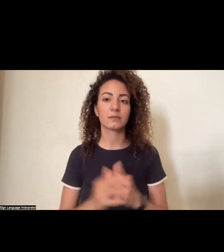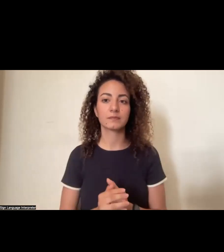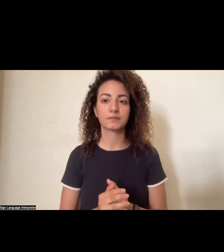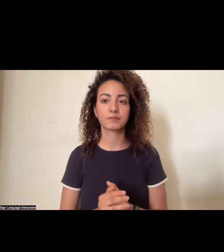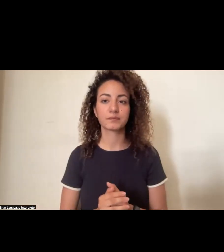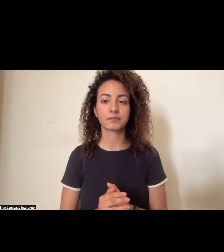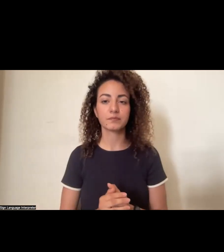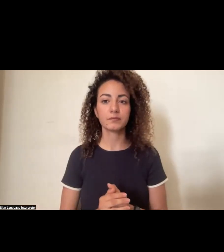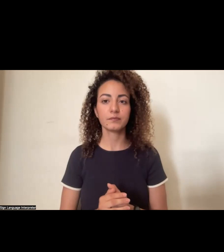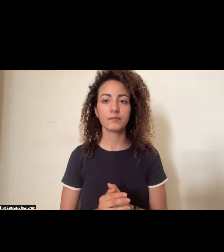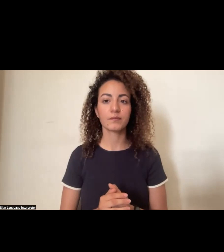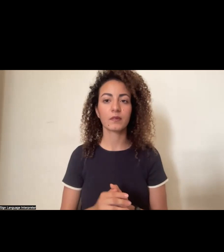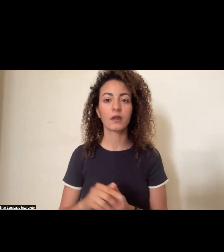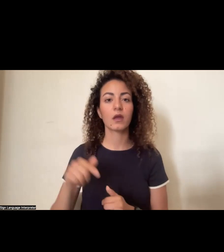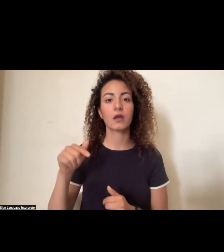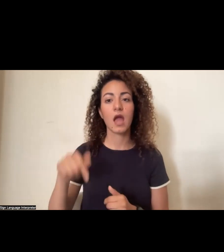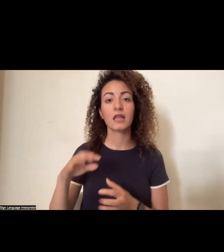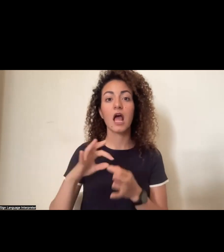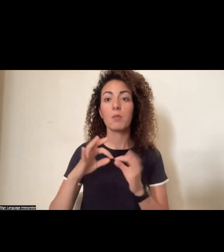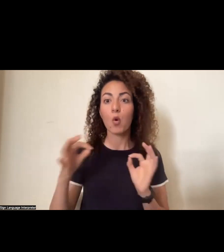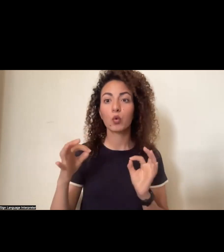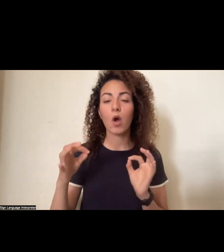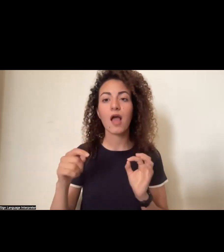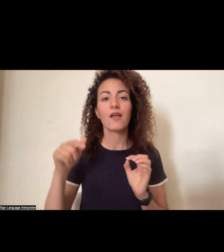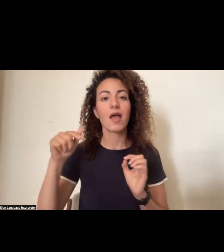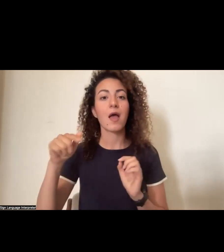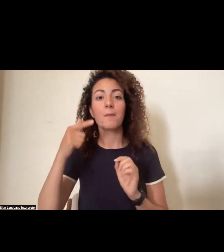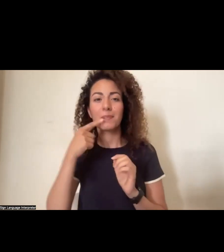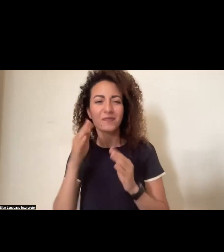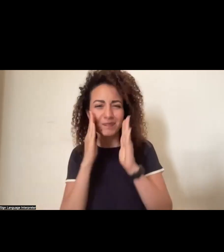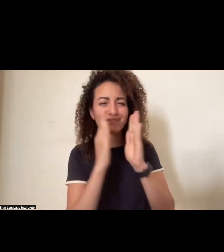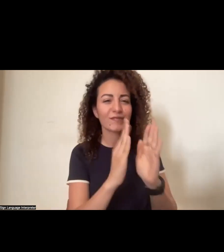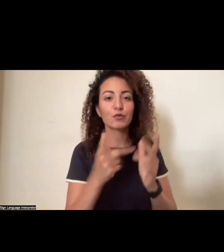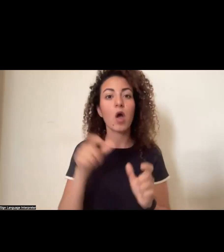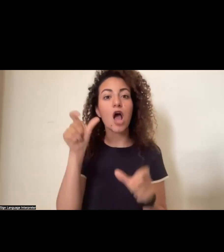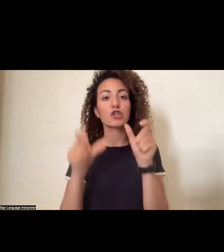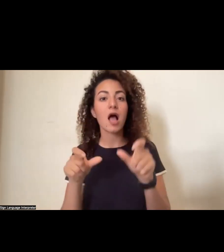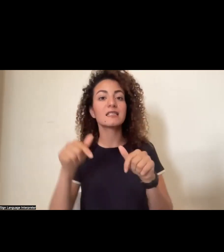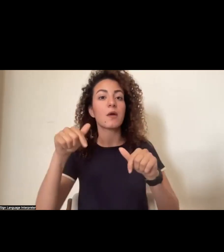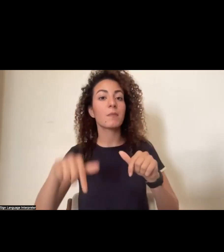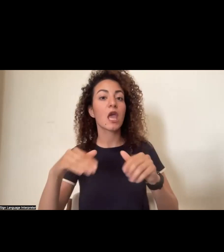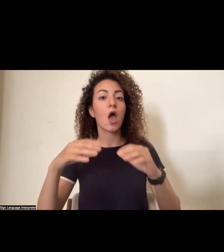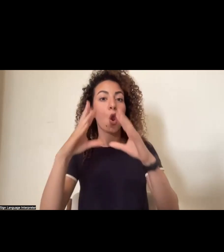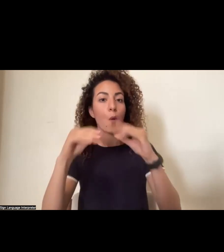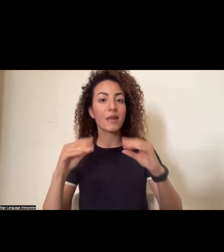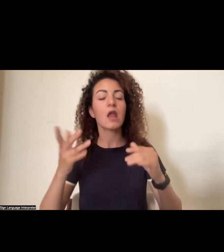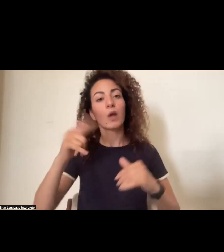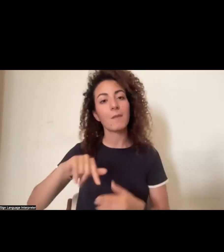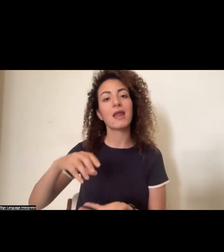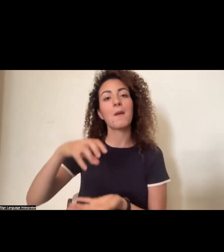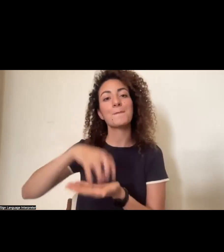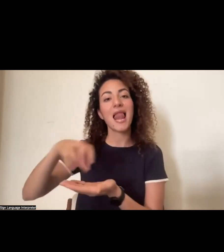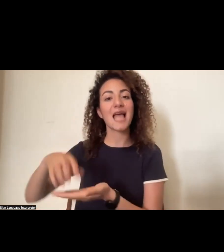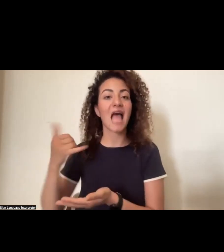say. One of the most vulnerable social groups in Lebanon and in the Arab region, and one of the most susceptible to shocks